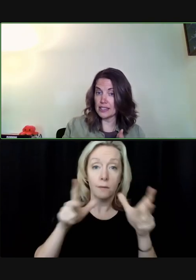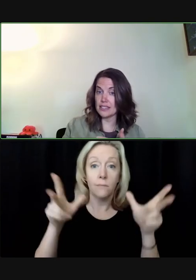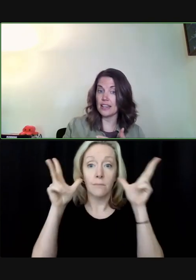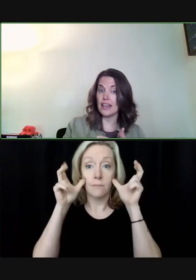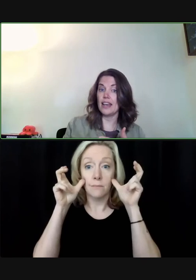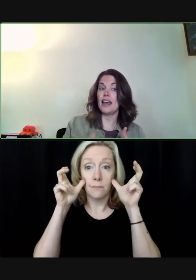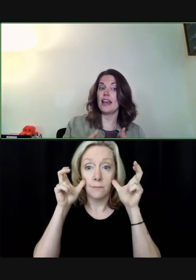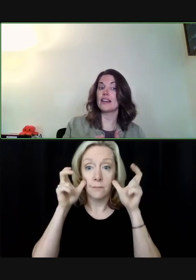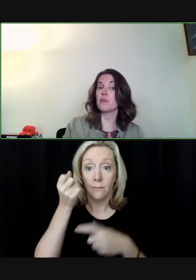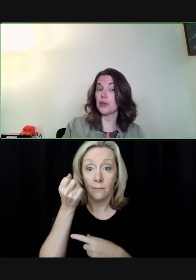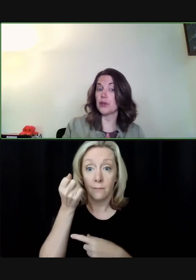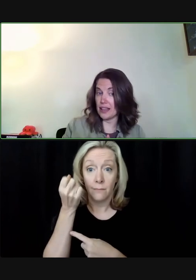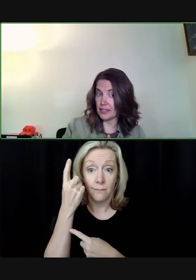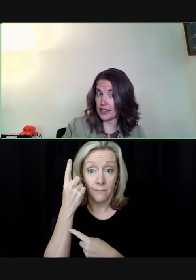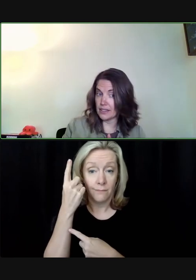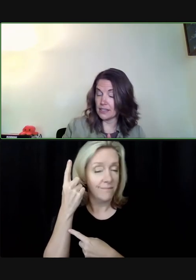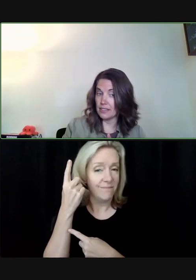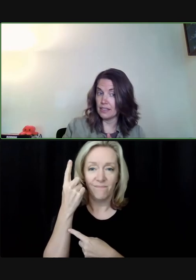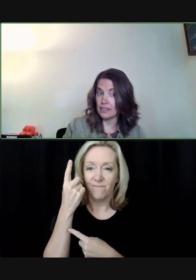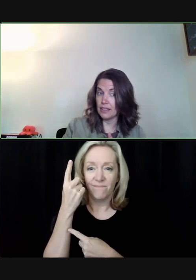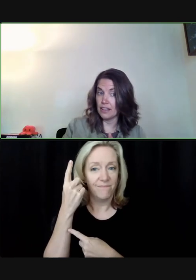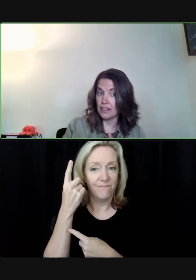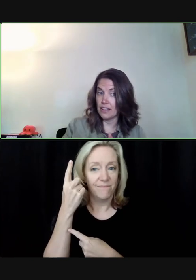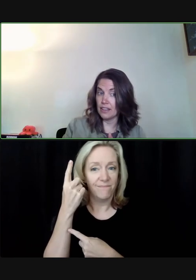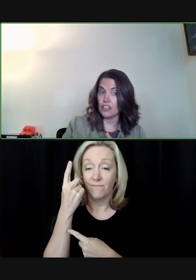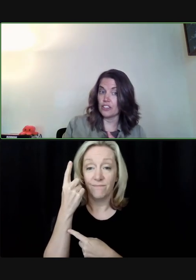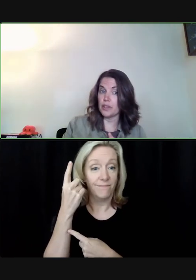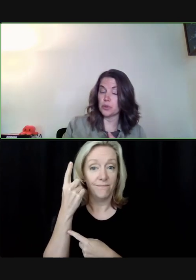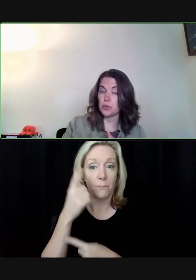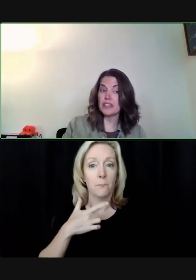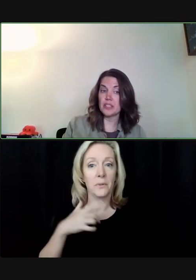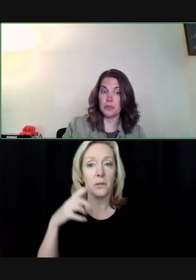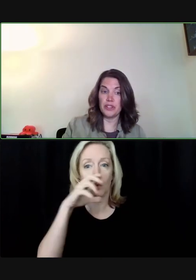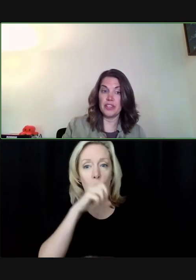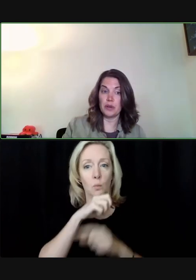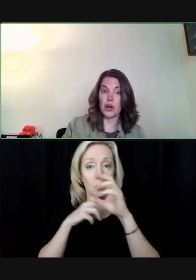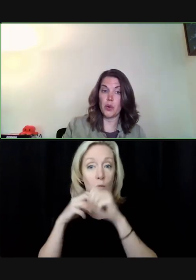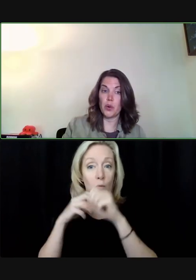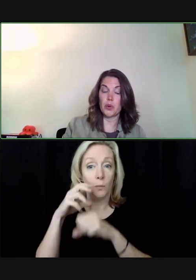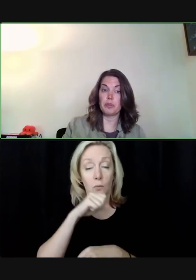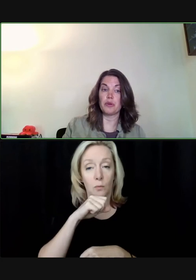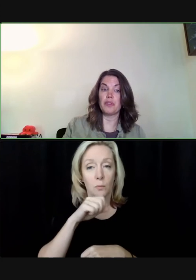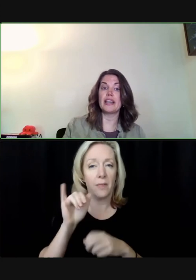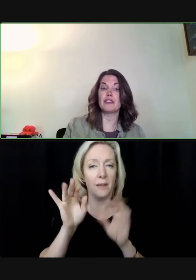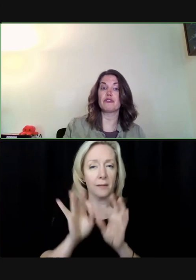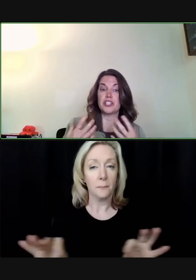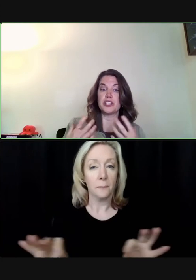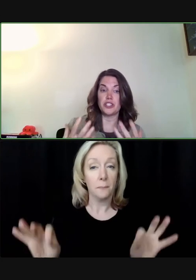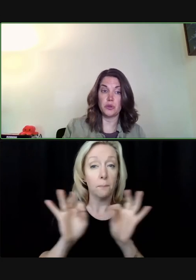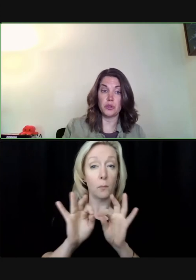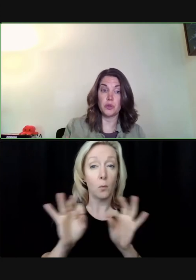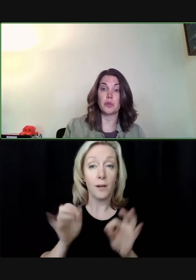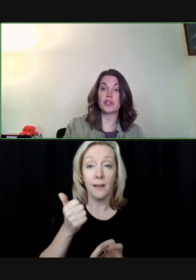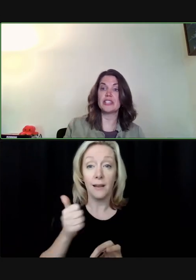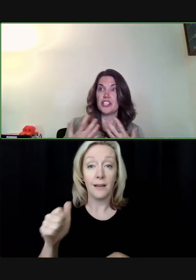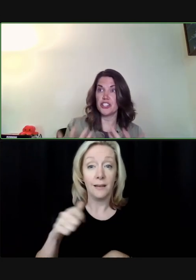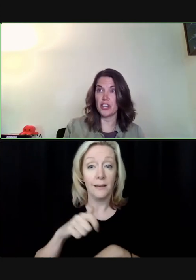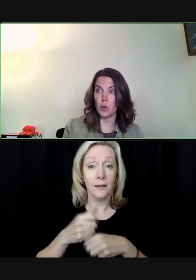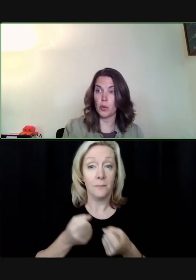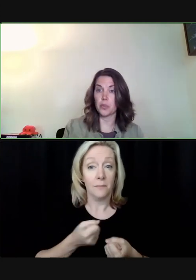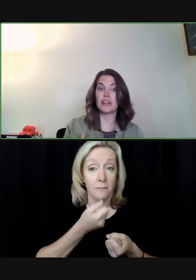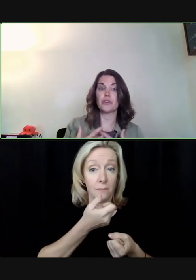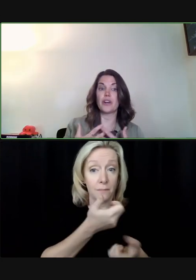see that, and comprehend that? So that's really something to think about when we provide information to students, when